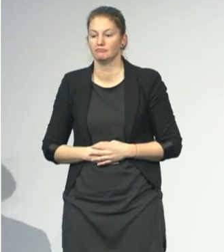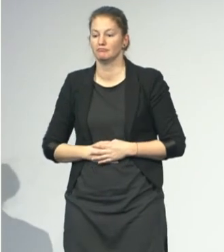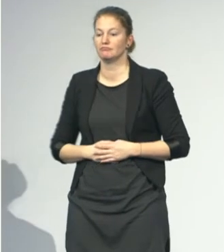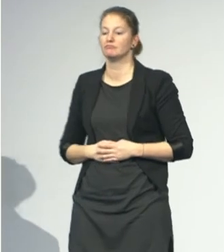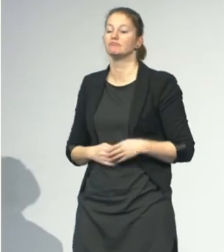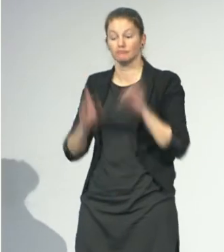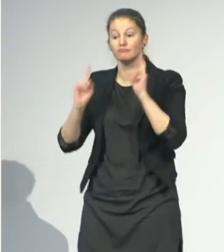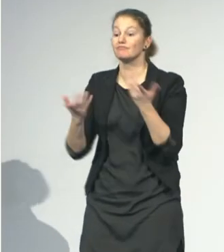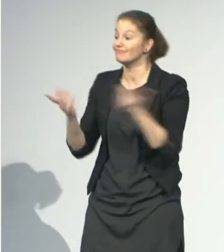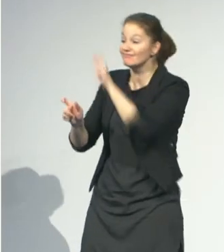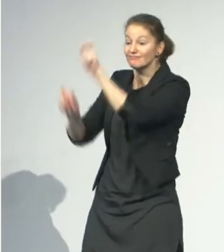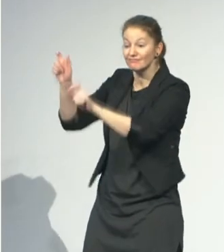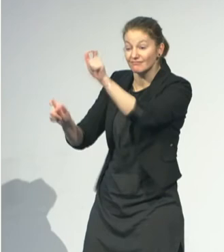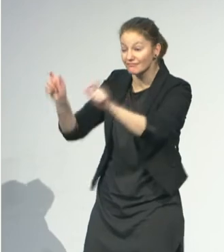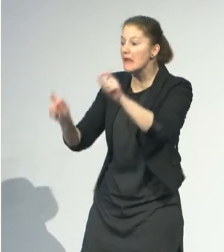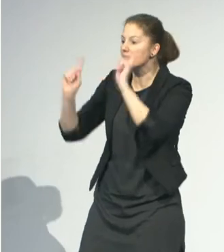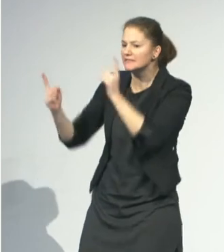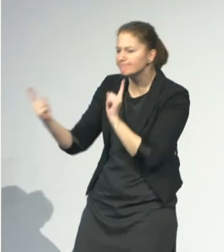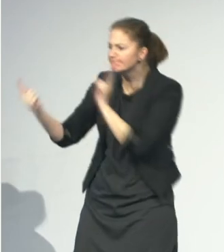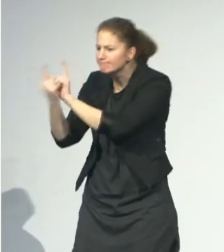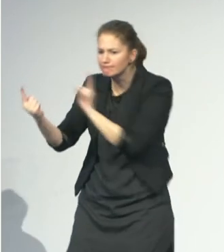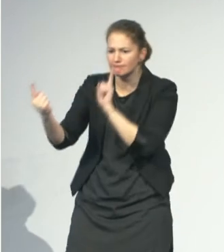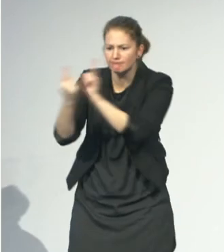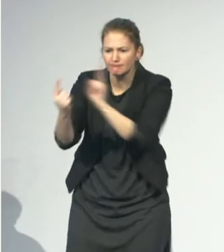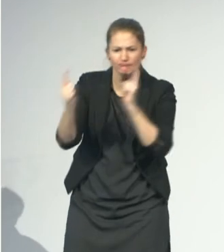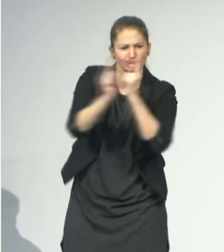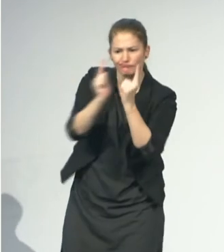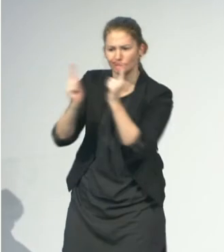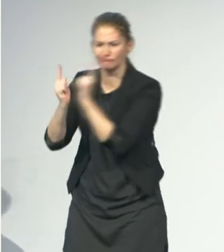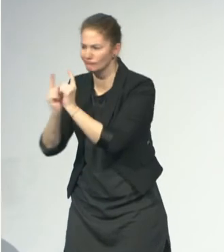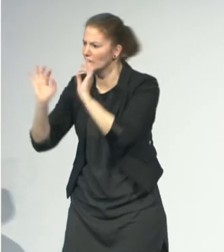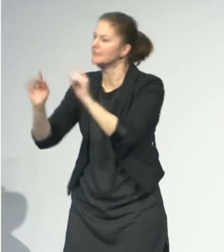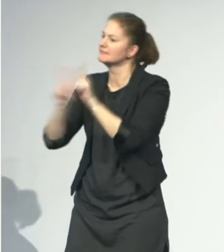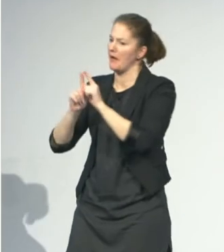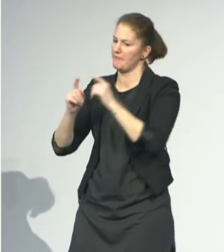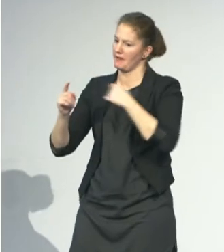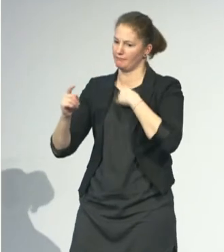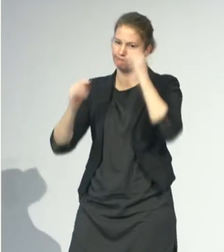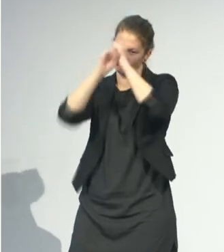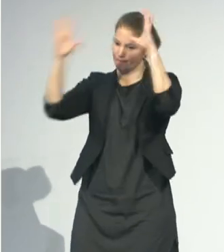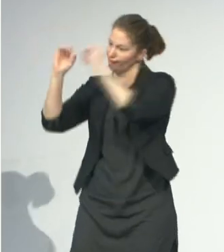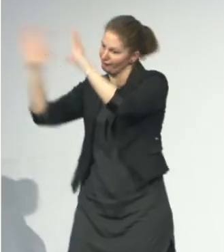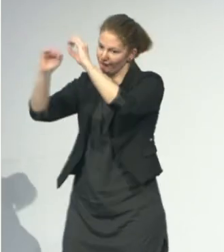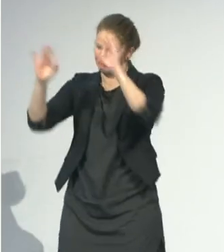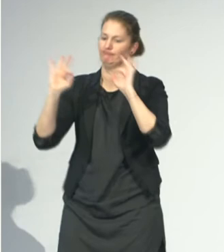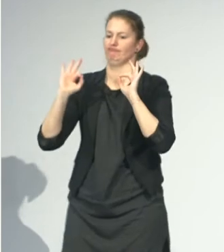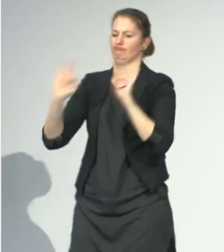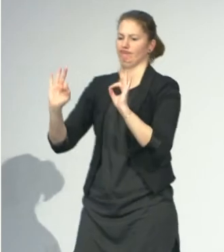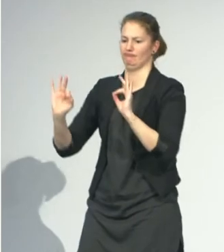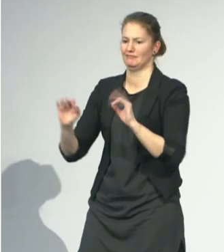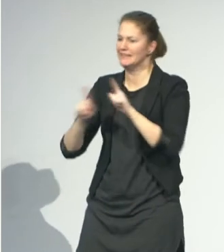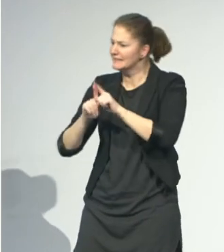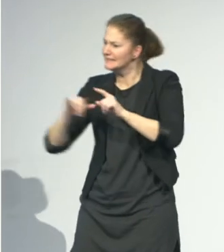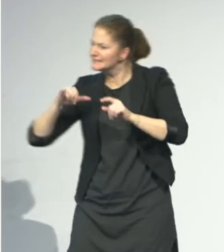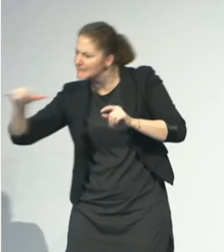by far the biggest benefit, is all the people we meet where we go, wow, we have a lot in common, and sharing ideas. So